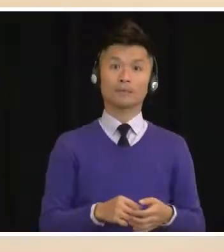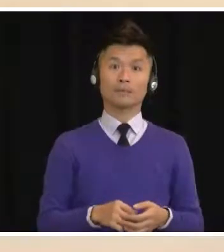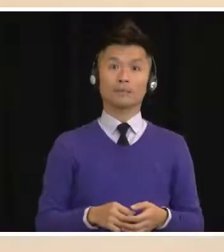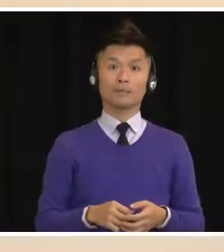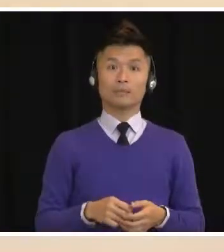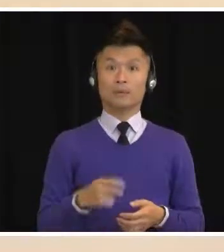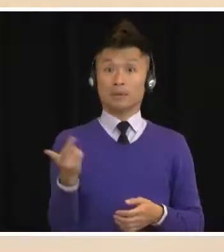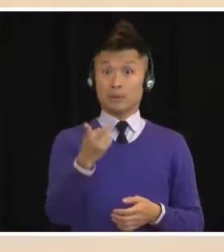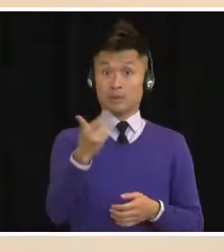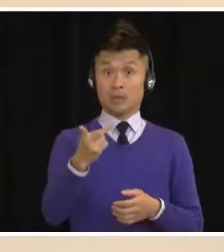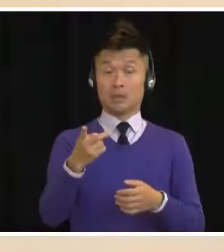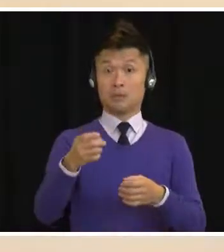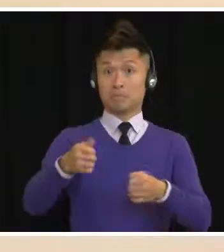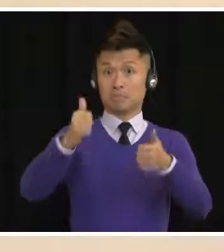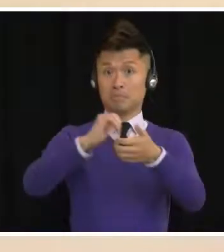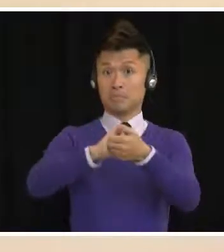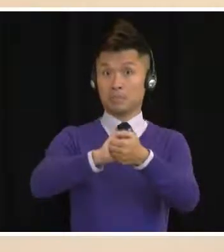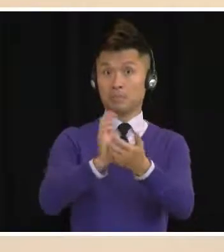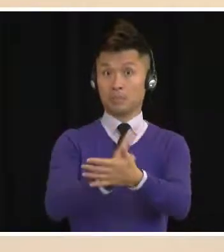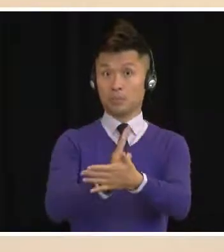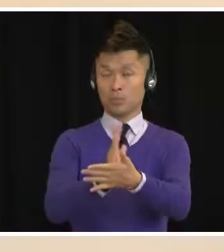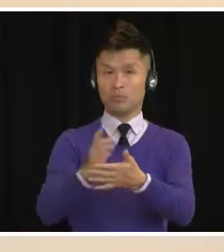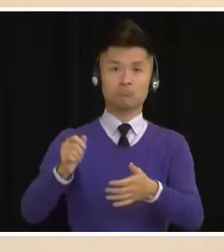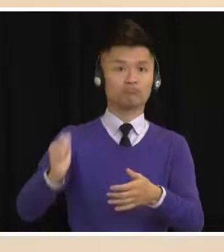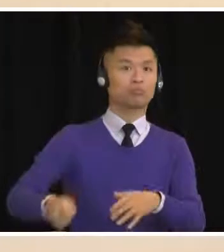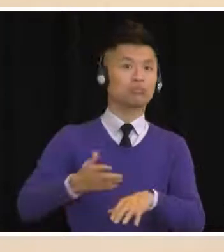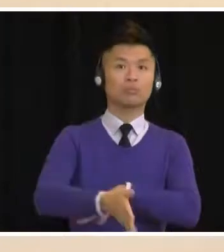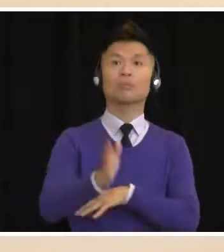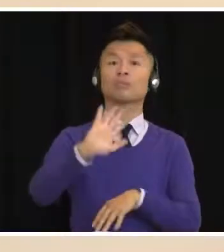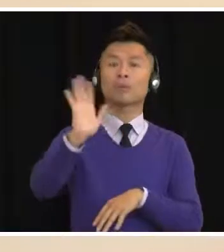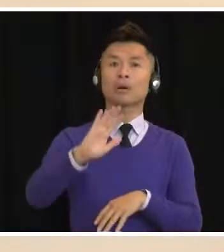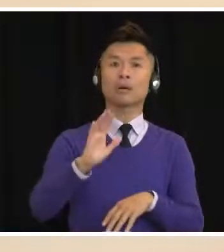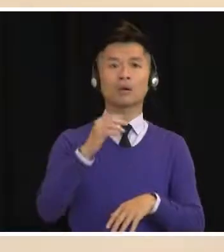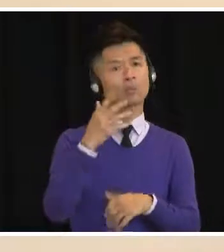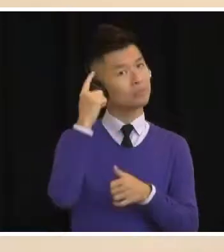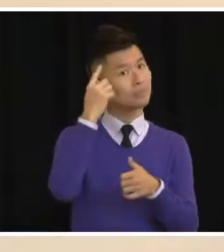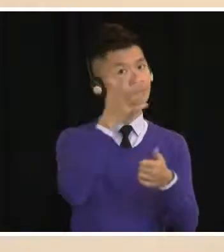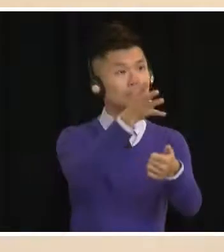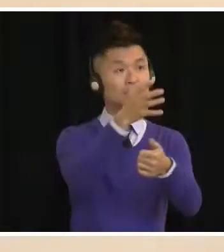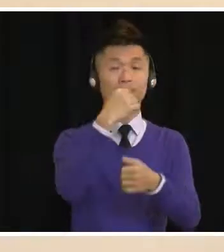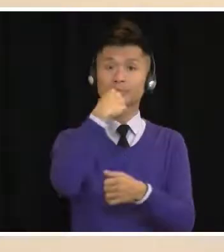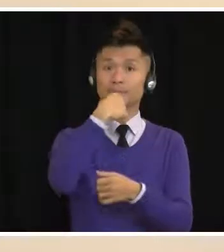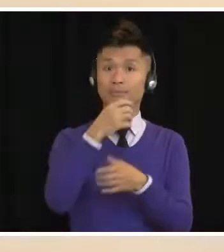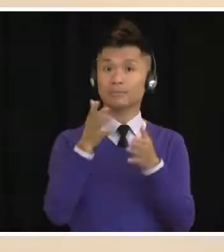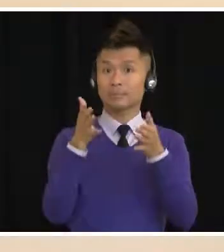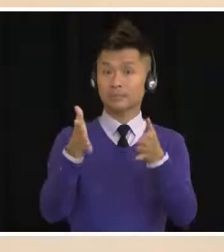there plans to adopt the first two optional protocols?